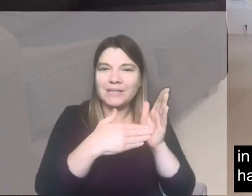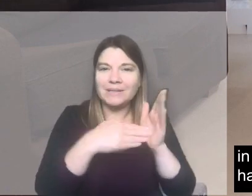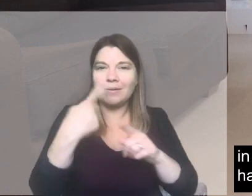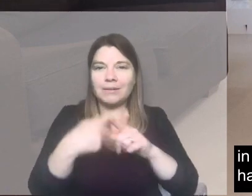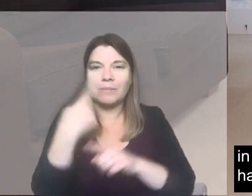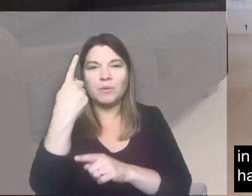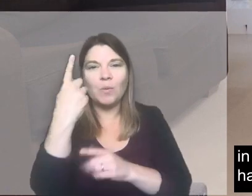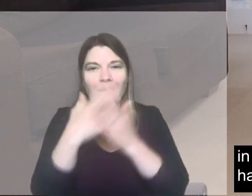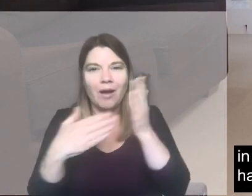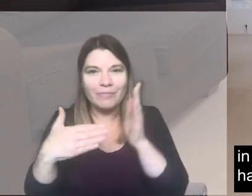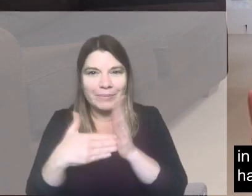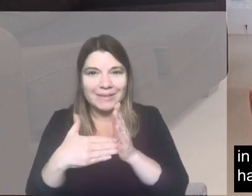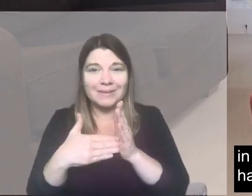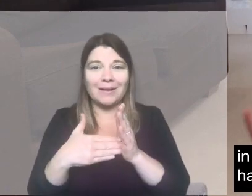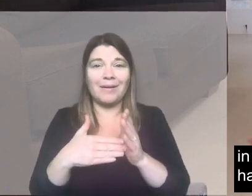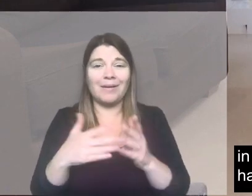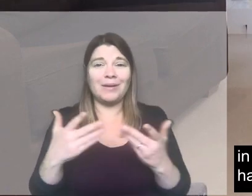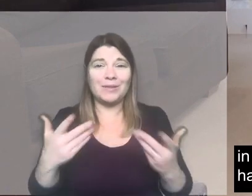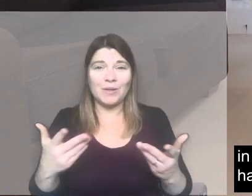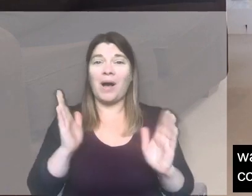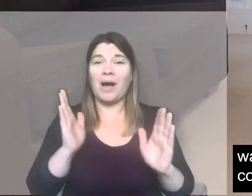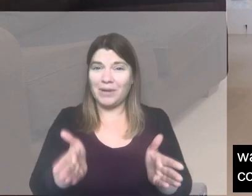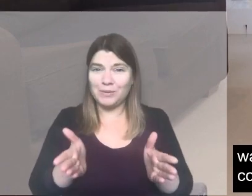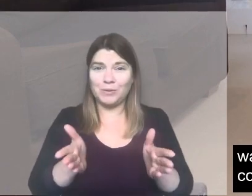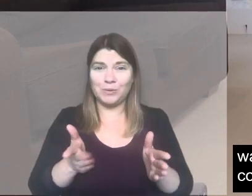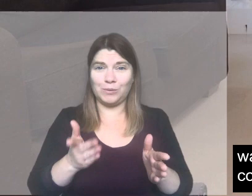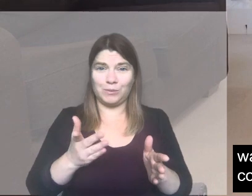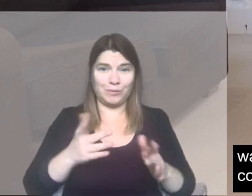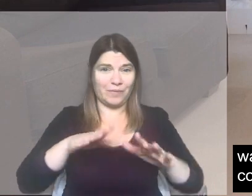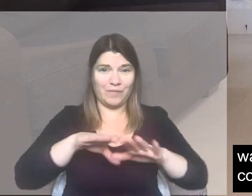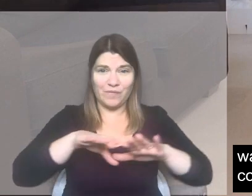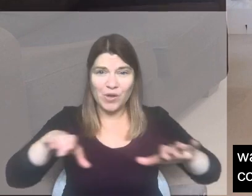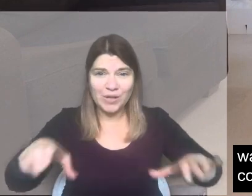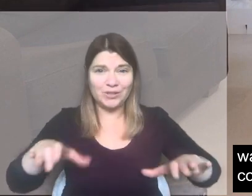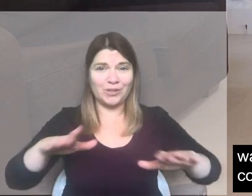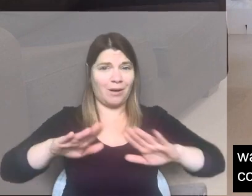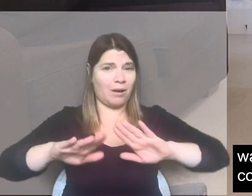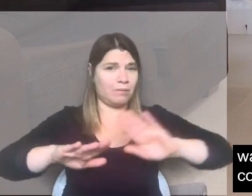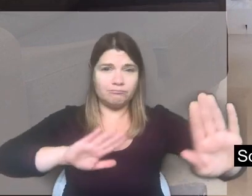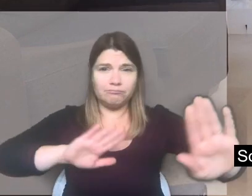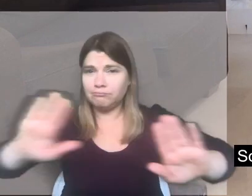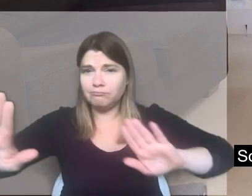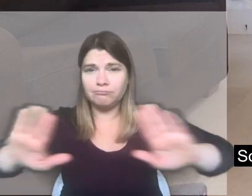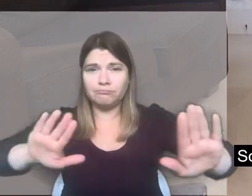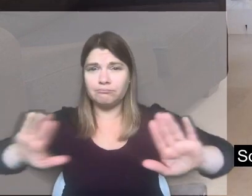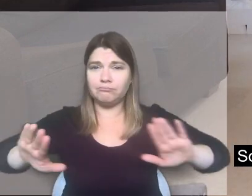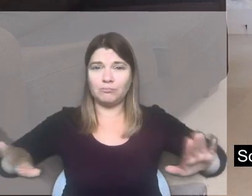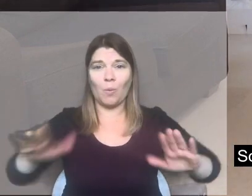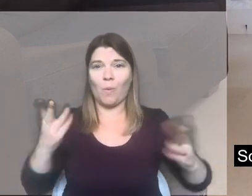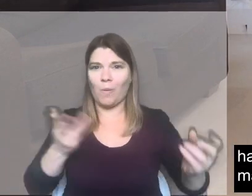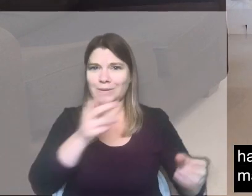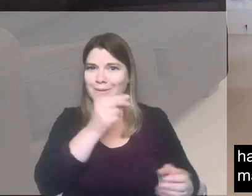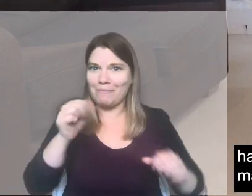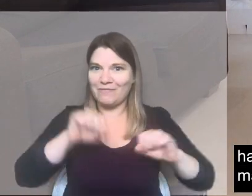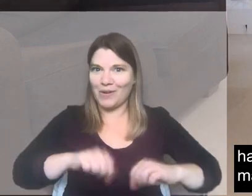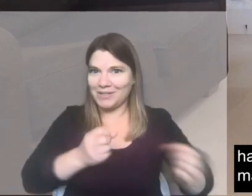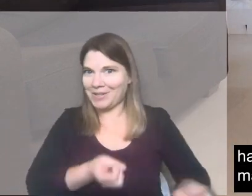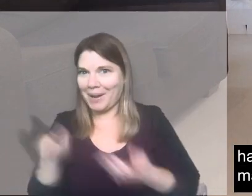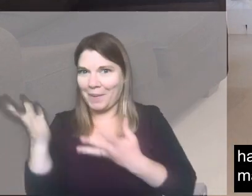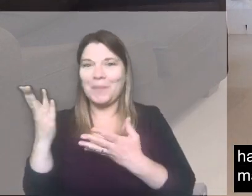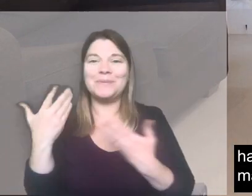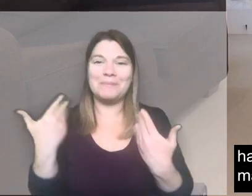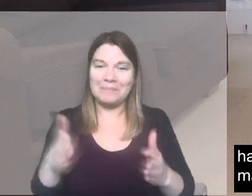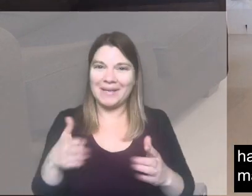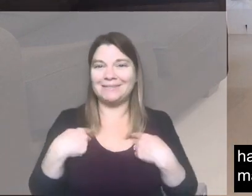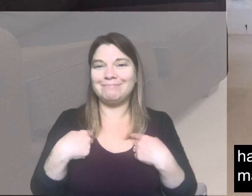much space, I've had to push the furniture against the wall or take it out of the room completely. So you might want to just have a bit of a think about